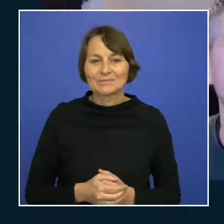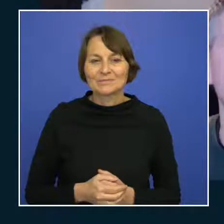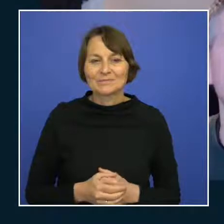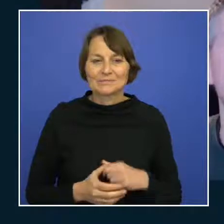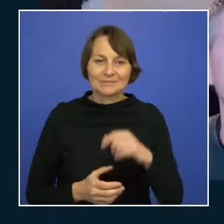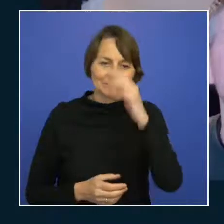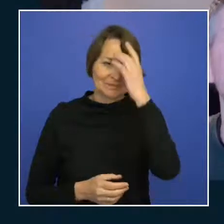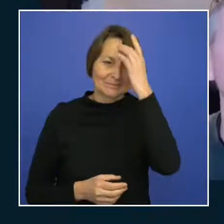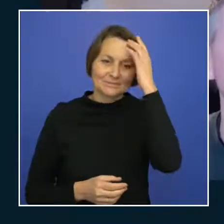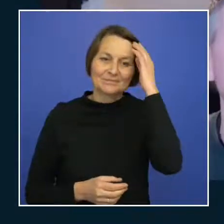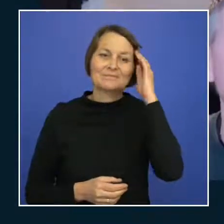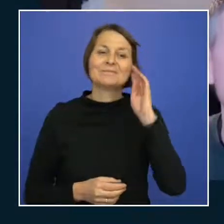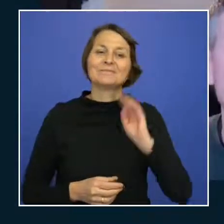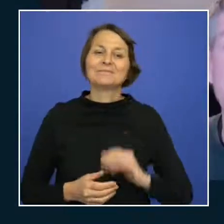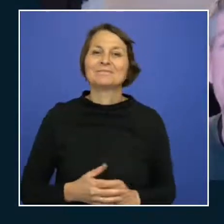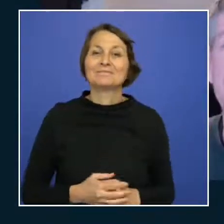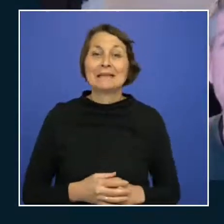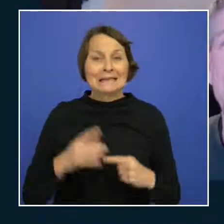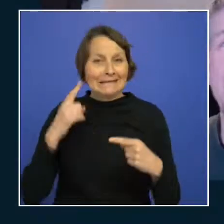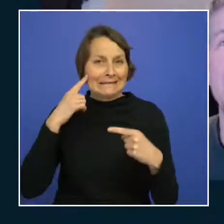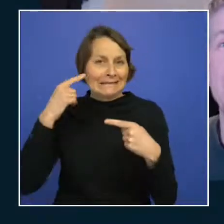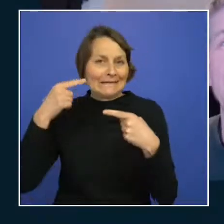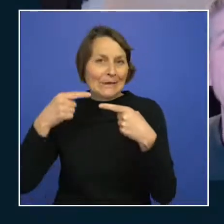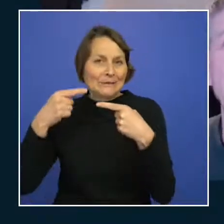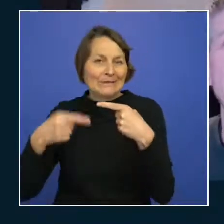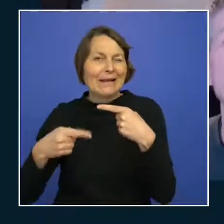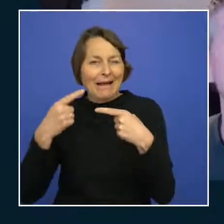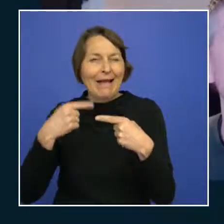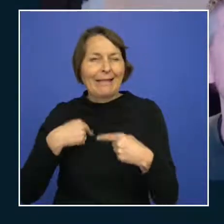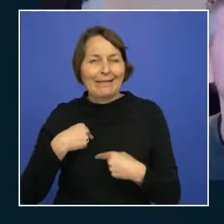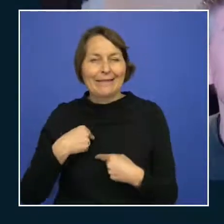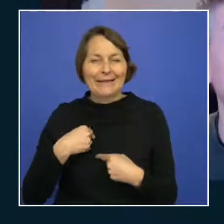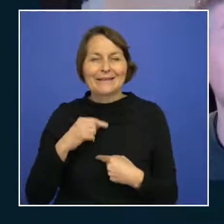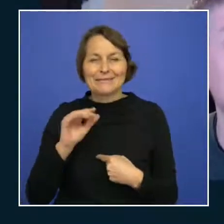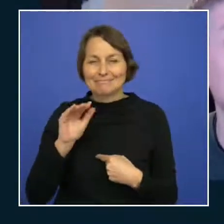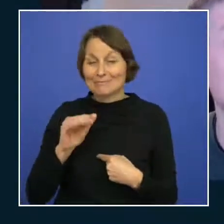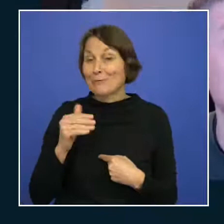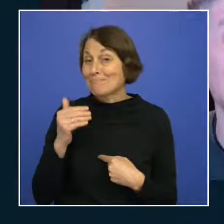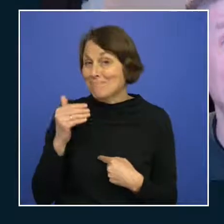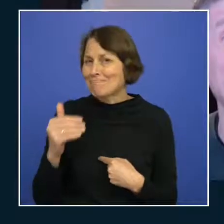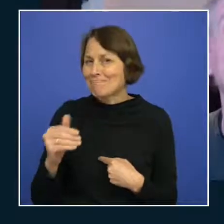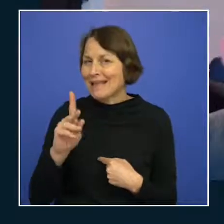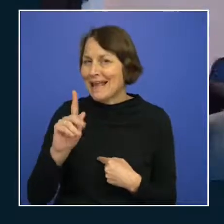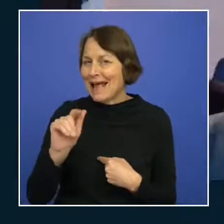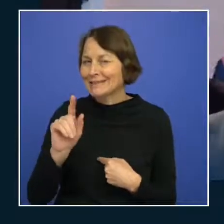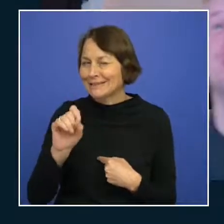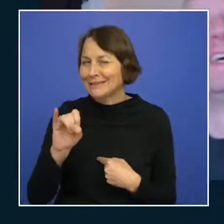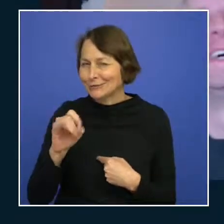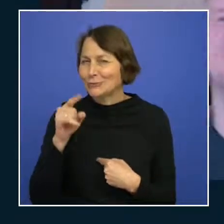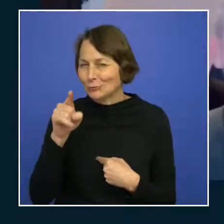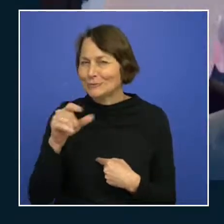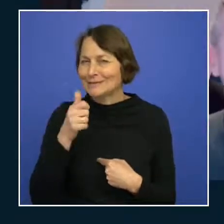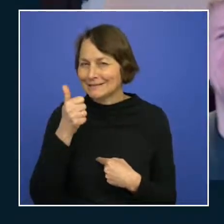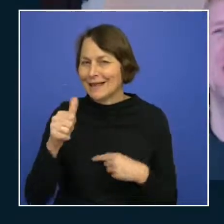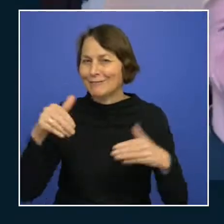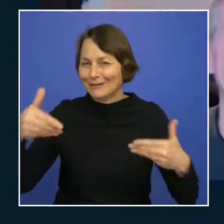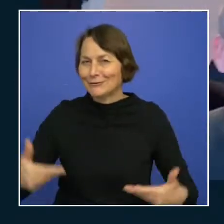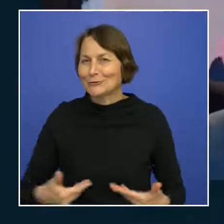Well, he broke up again, but I think he meant to say that you should go ahead and introduce yourself. Then introduce yourself to the